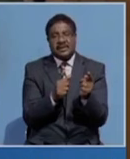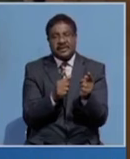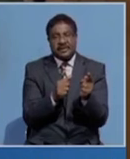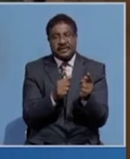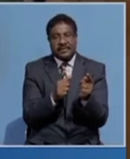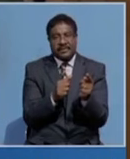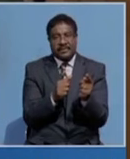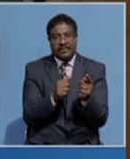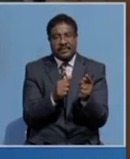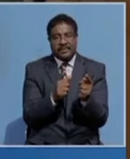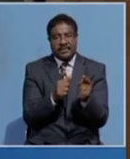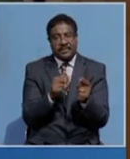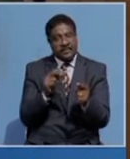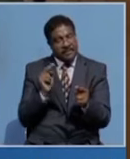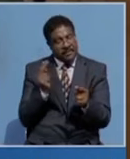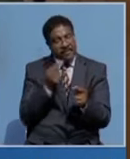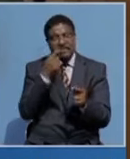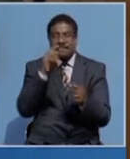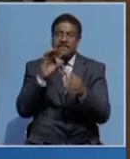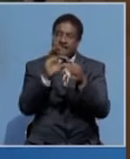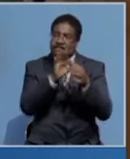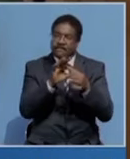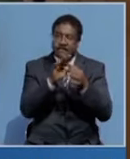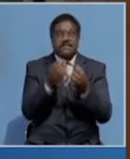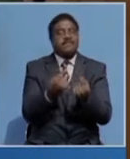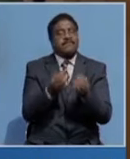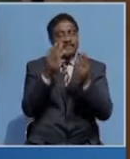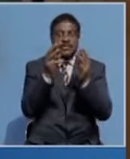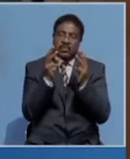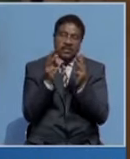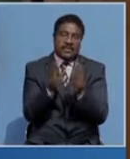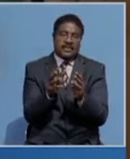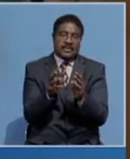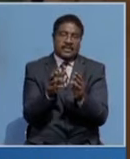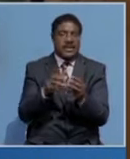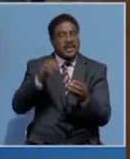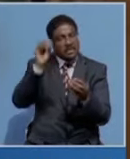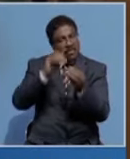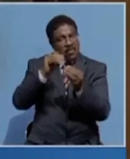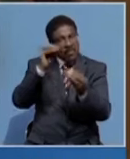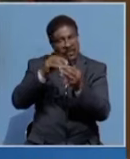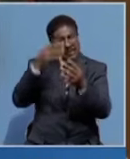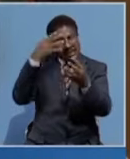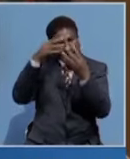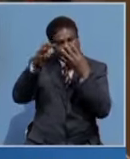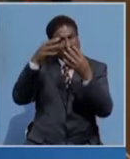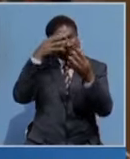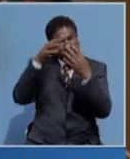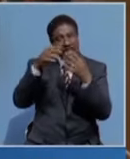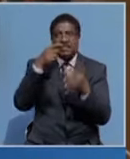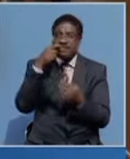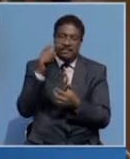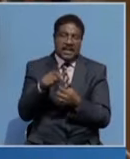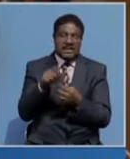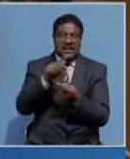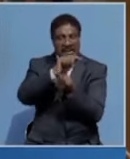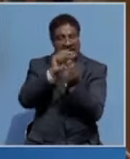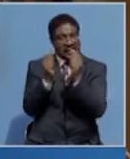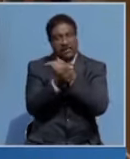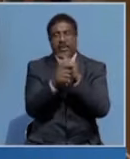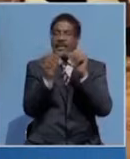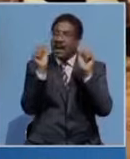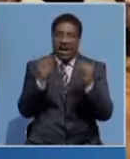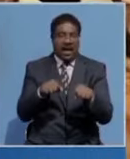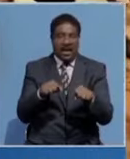more collaboratively, we're trying to work in a way that delivers more transformative impact and that maximizes